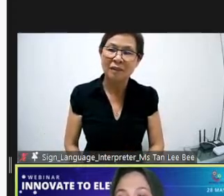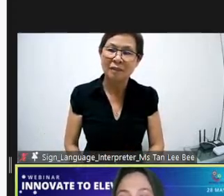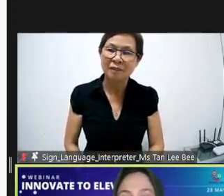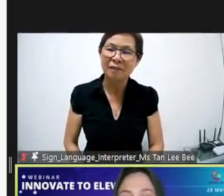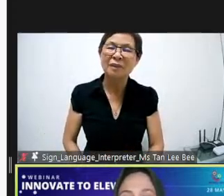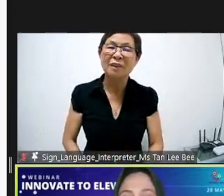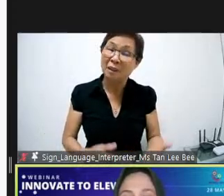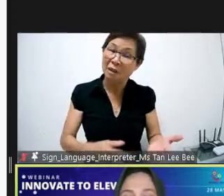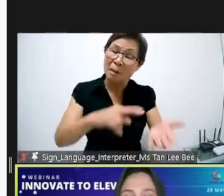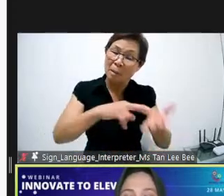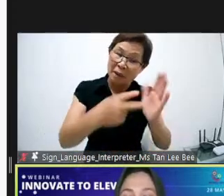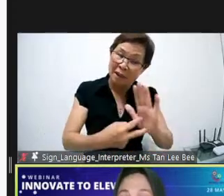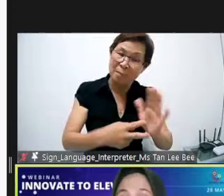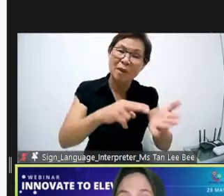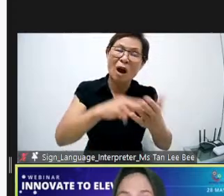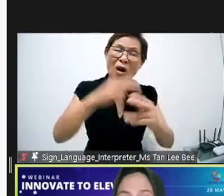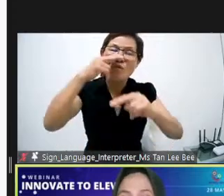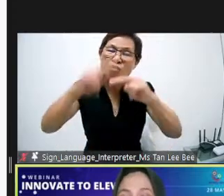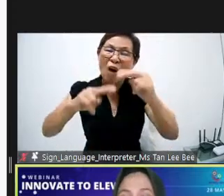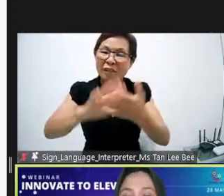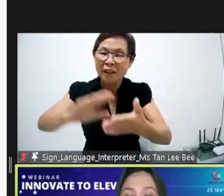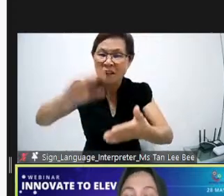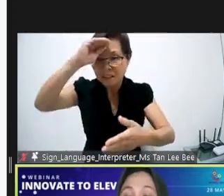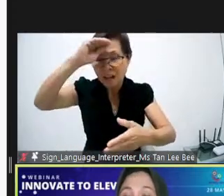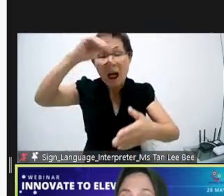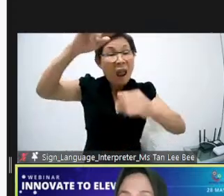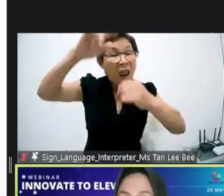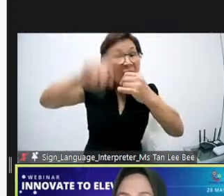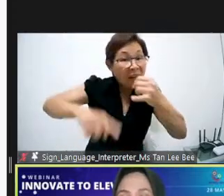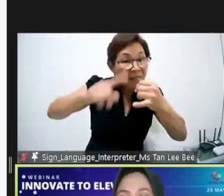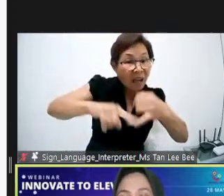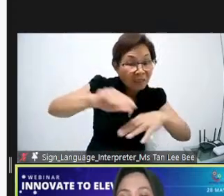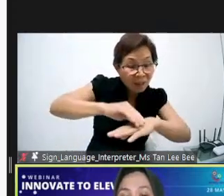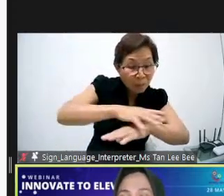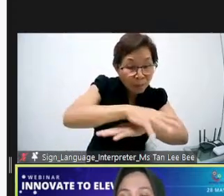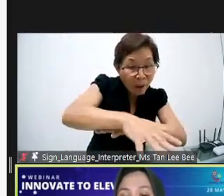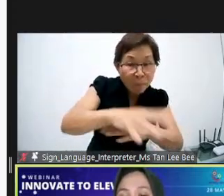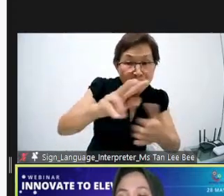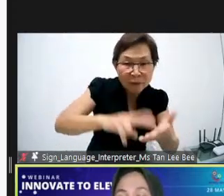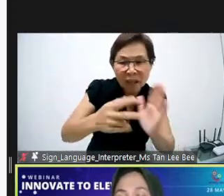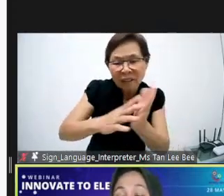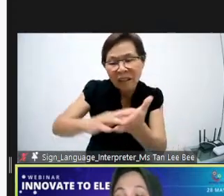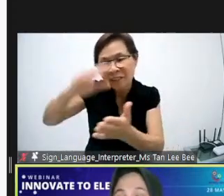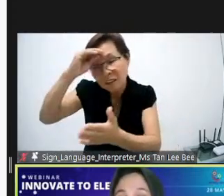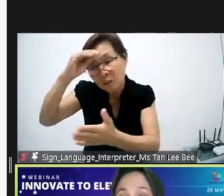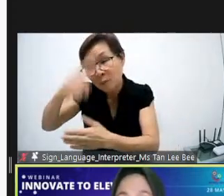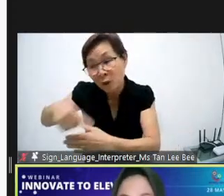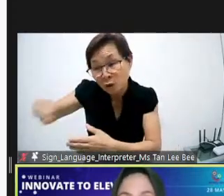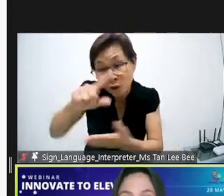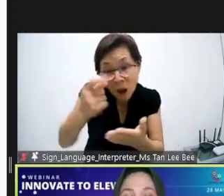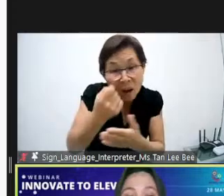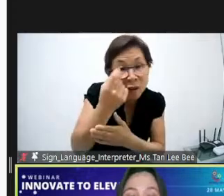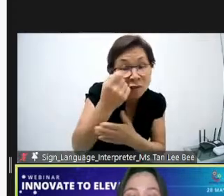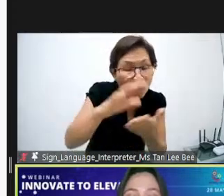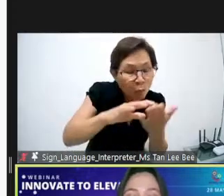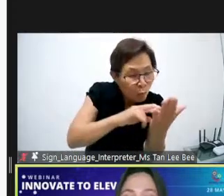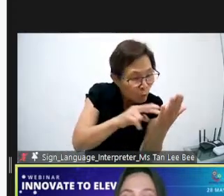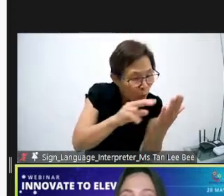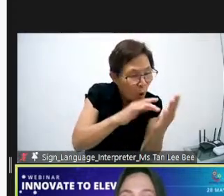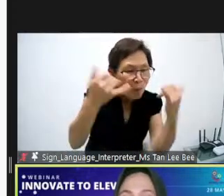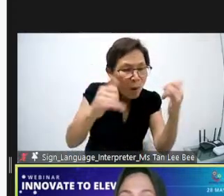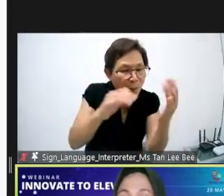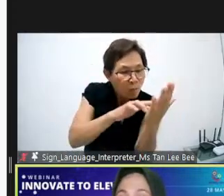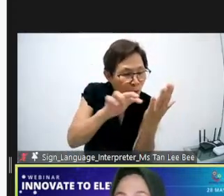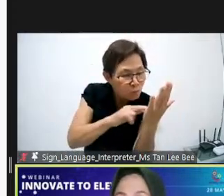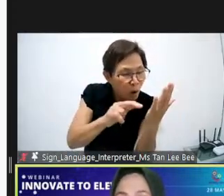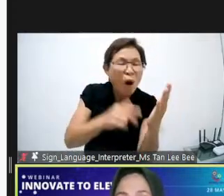learning. The last impact is good learning outcomes because they understand the learning material well in